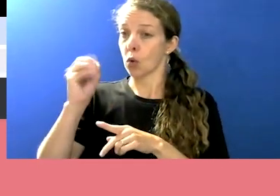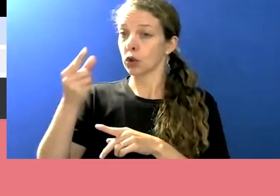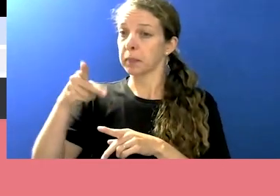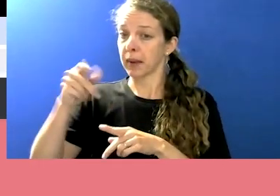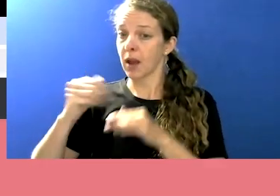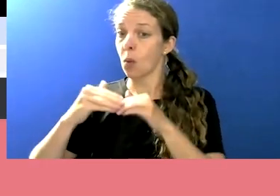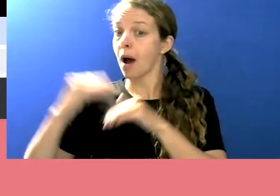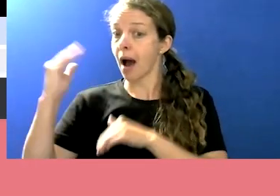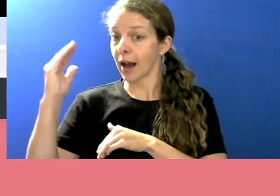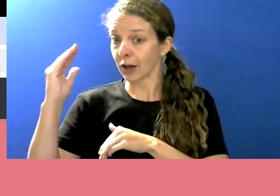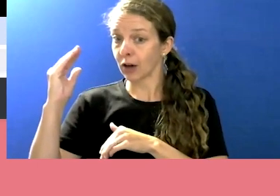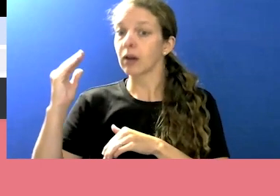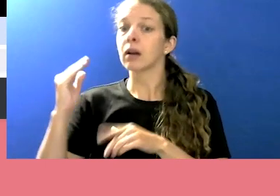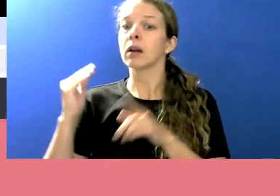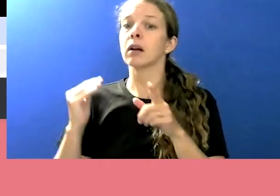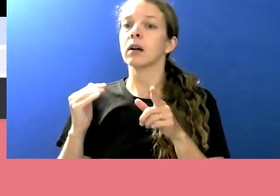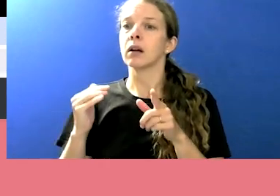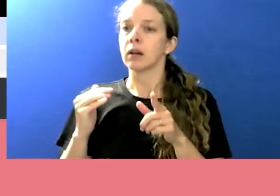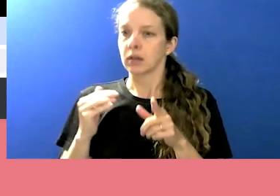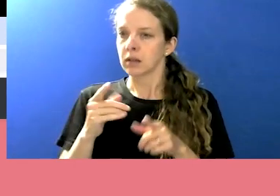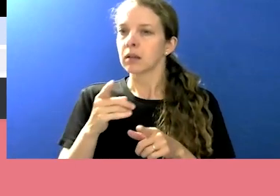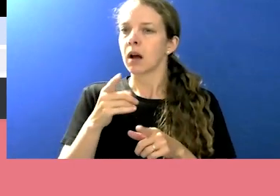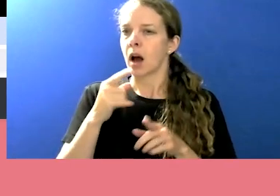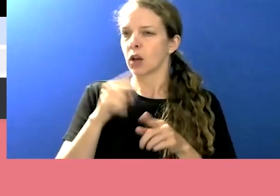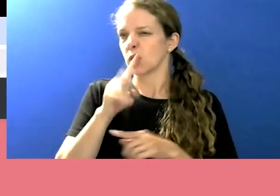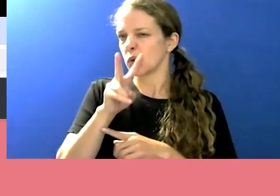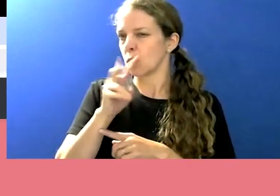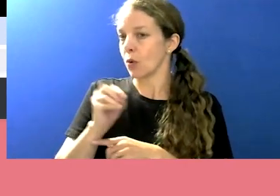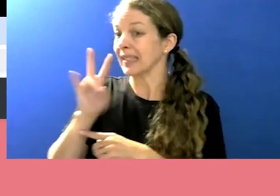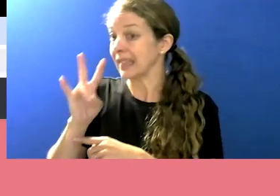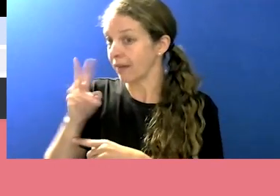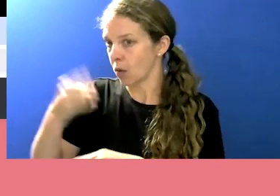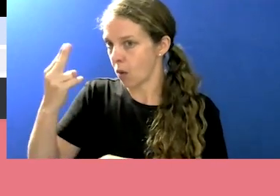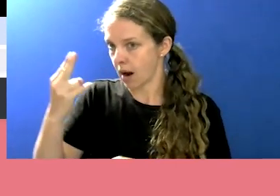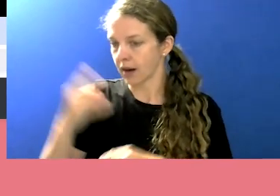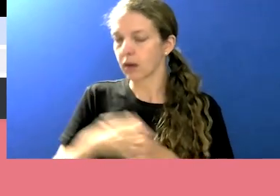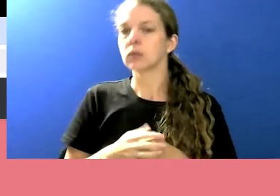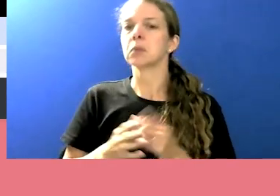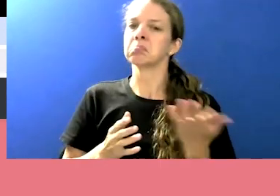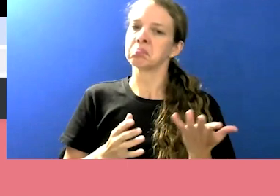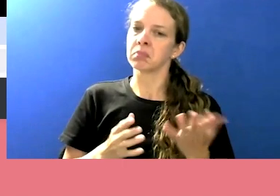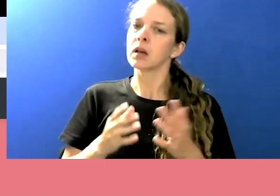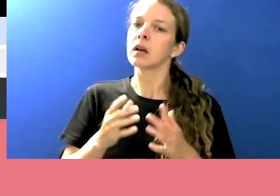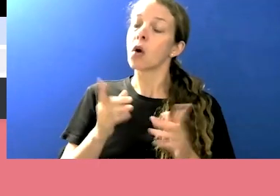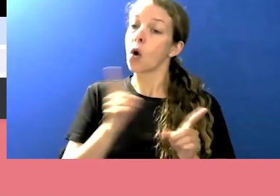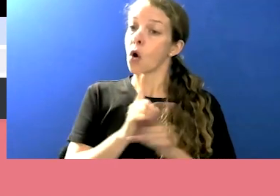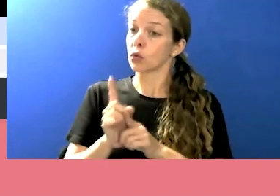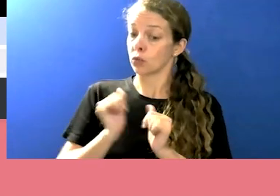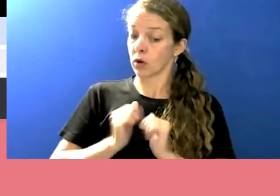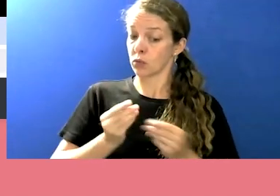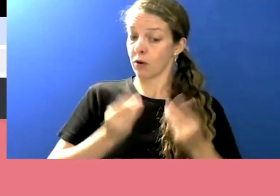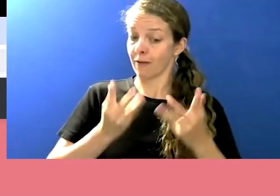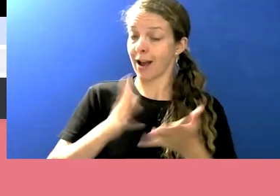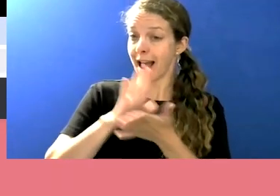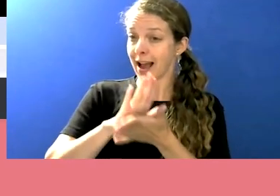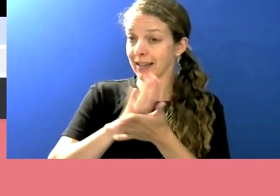academic probation, but for our program, we do ask them to have a 2.7 or higher. Also, we do try to provide that like